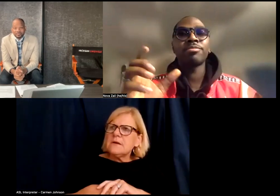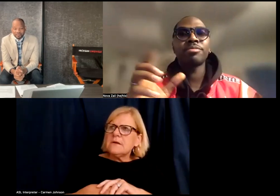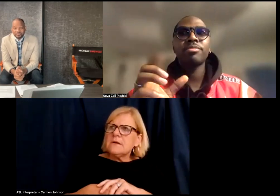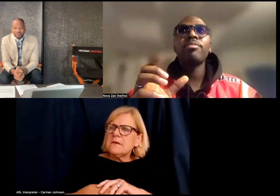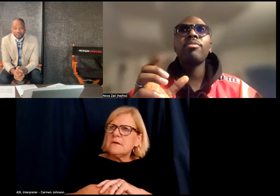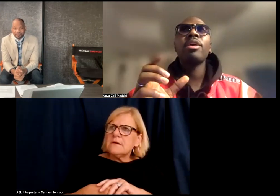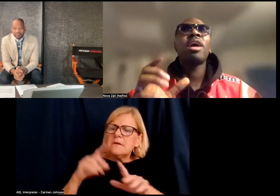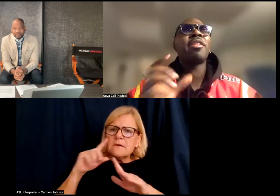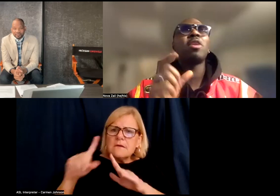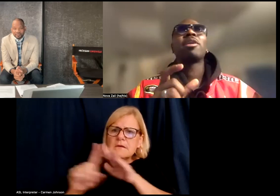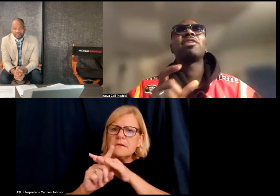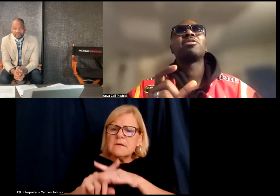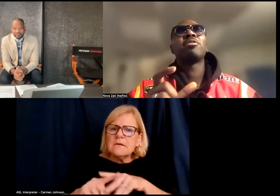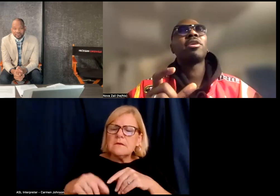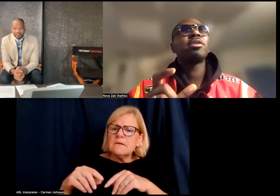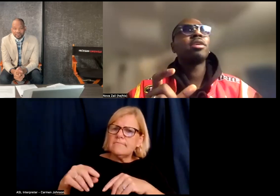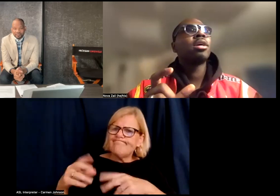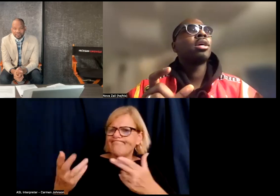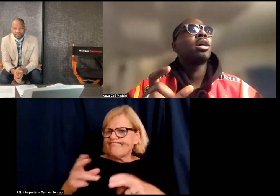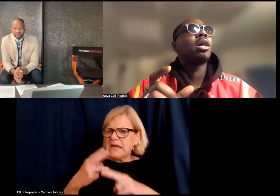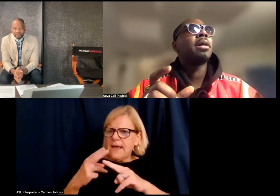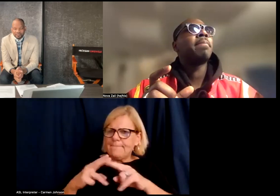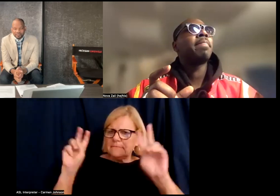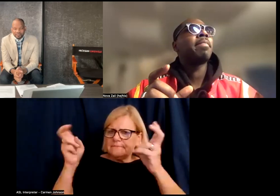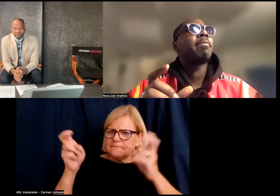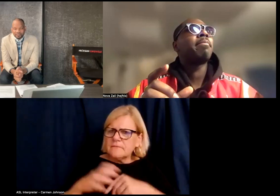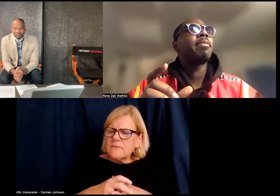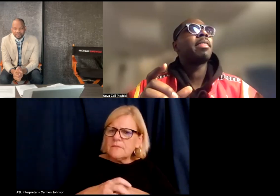specific, I think nomenclature is the word,